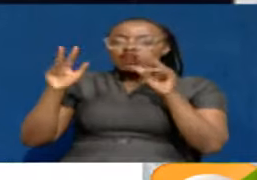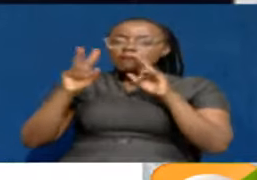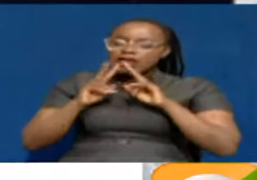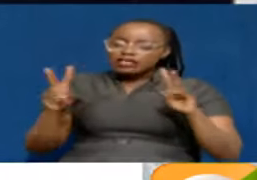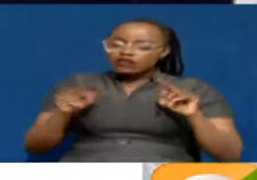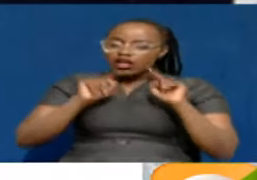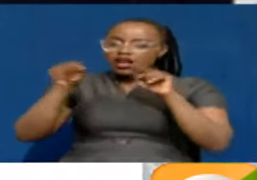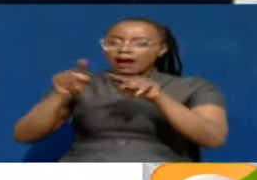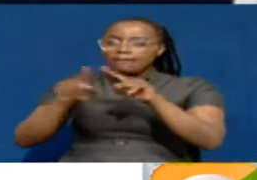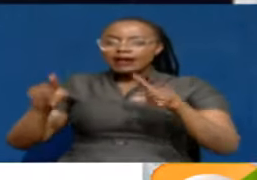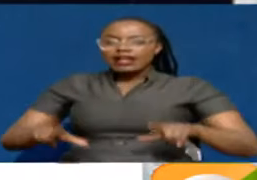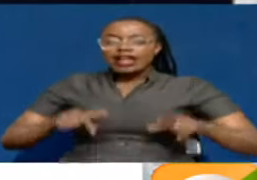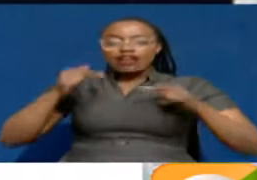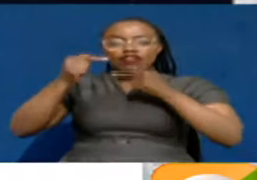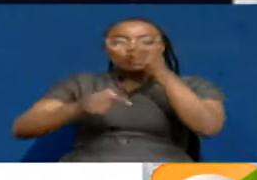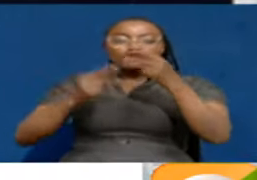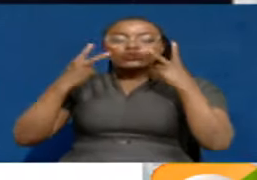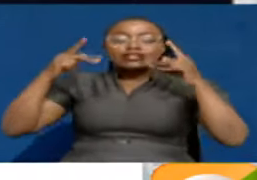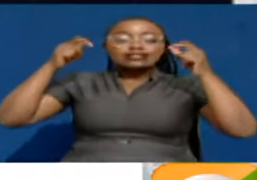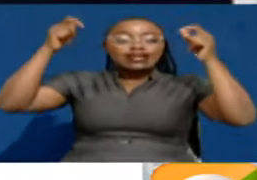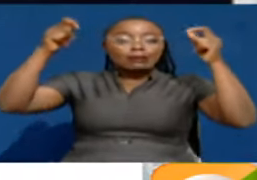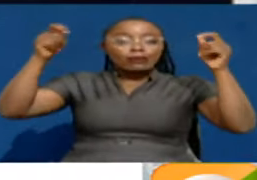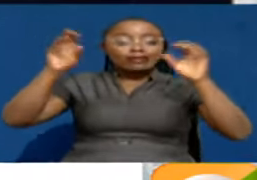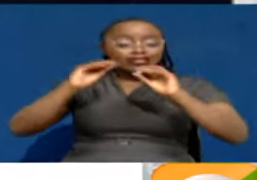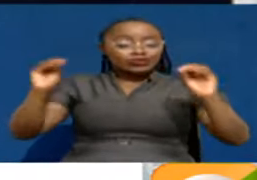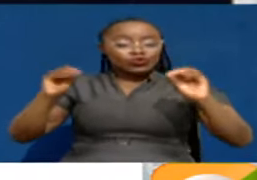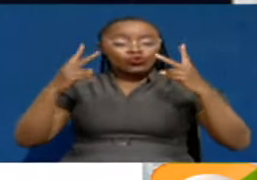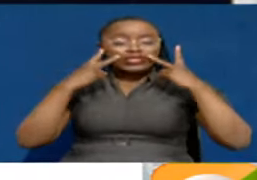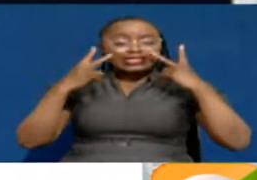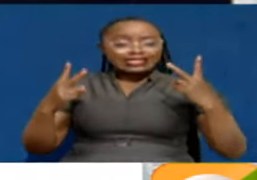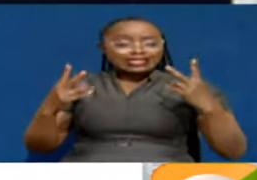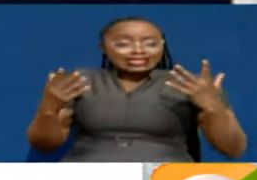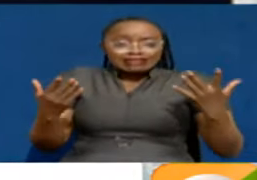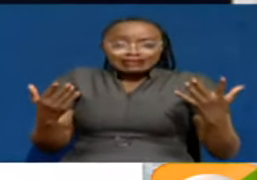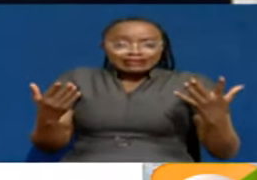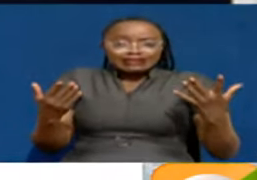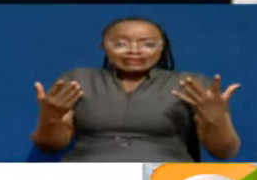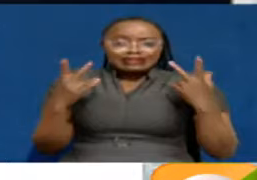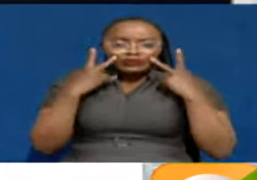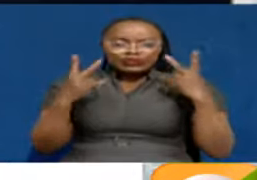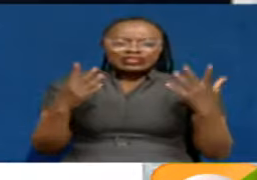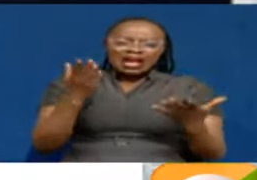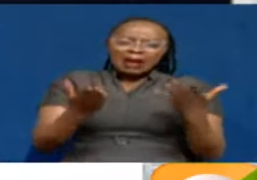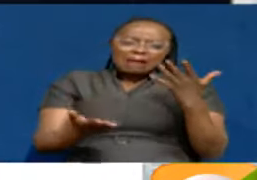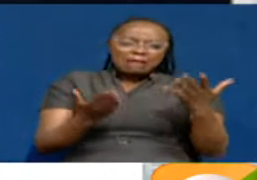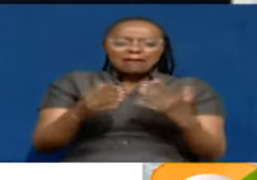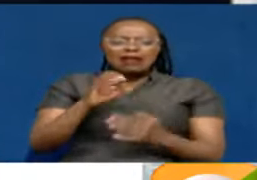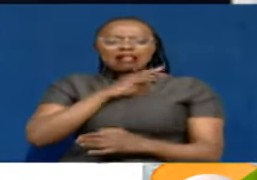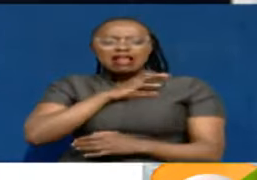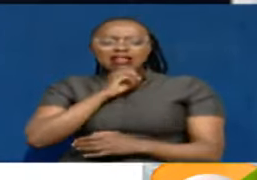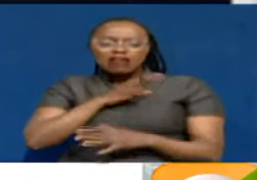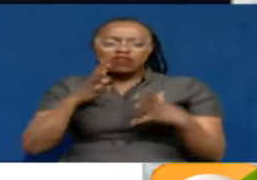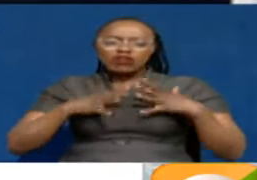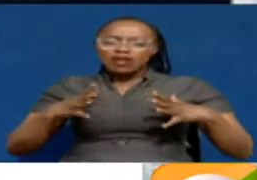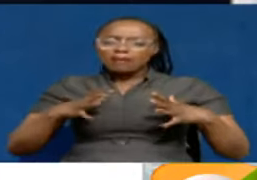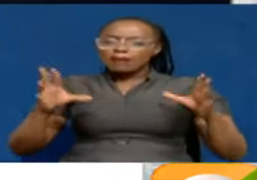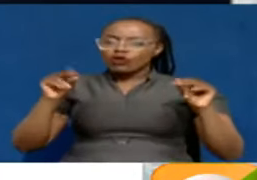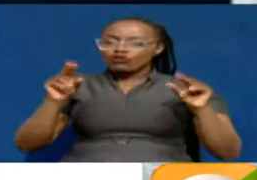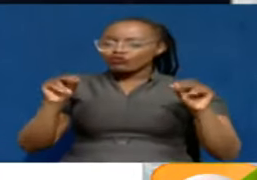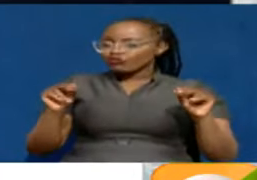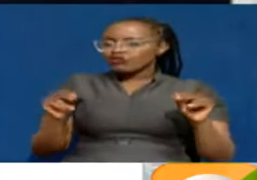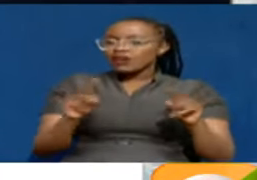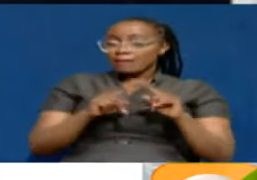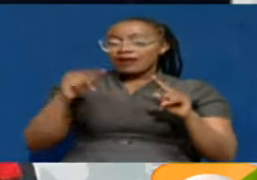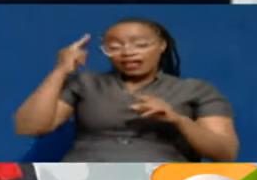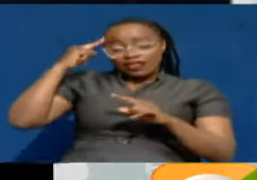peacefully, but life is going on. We're not seeing protests across the country. We're not seeing maybe malalamishi from people. Life is going on. And I